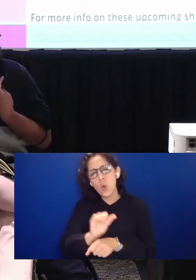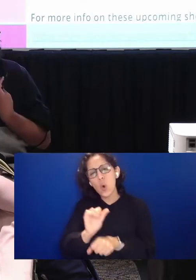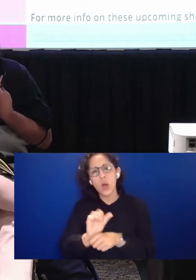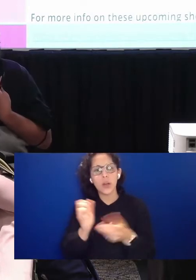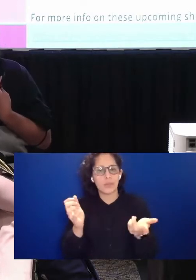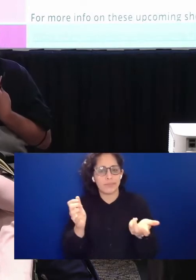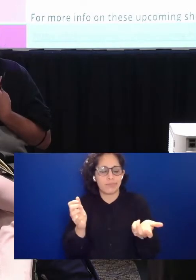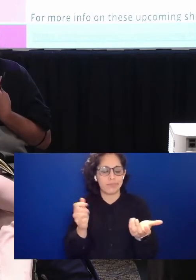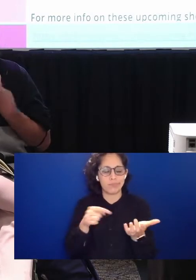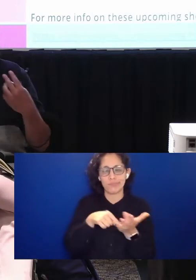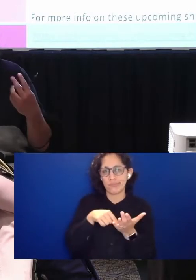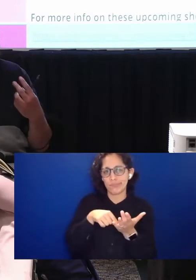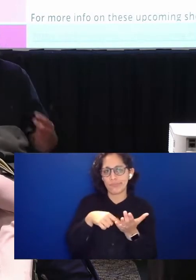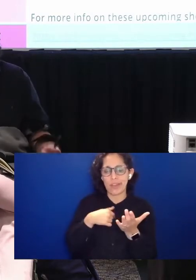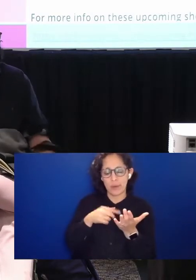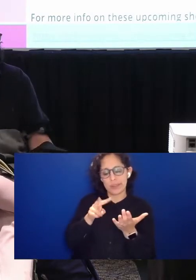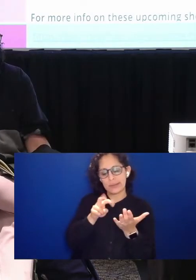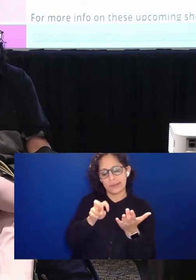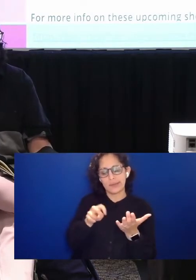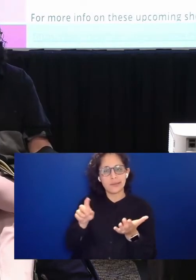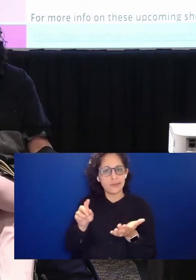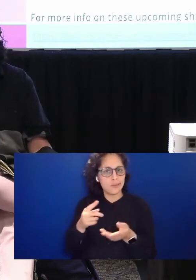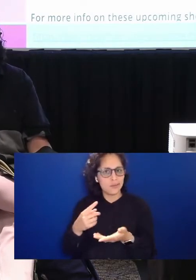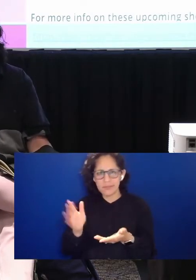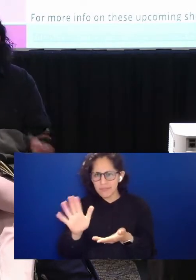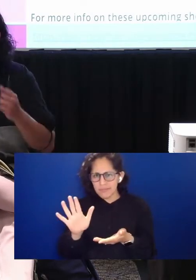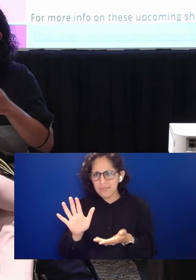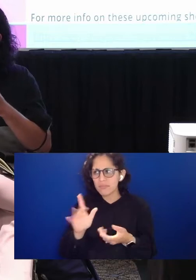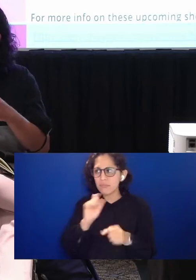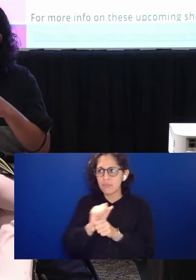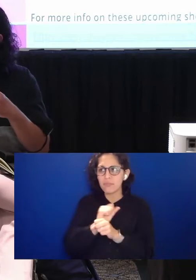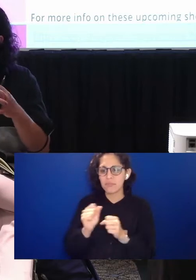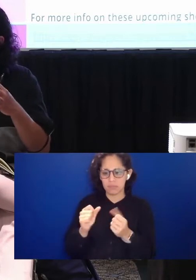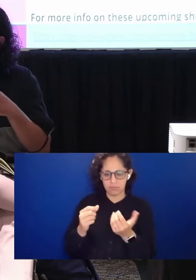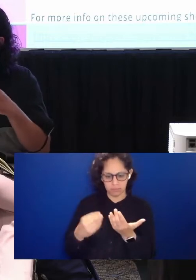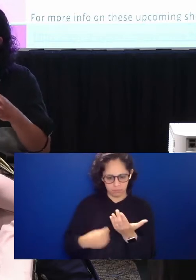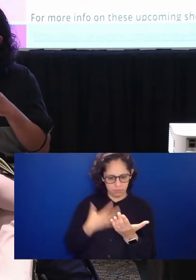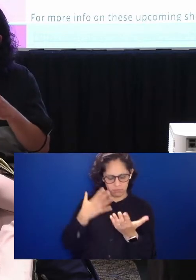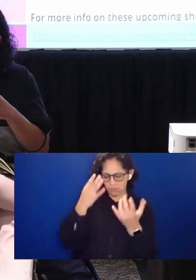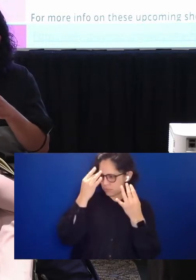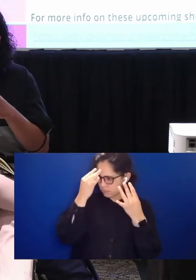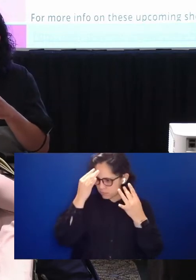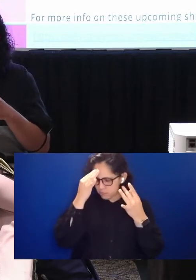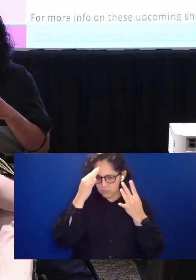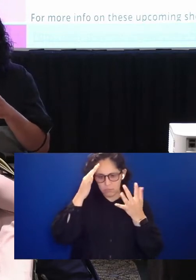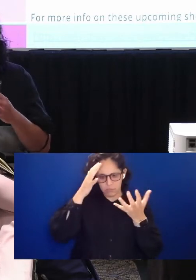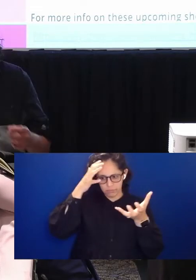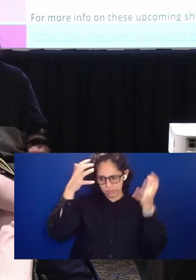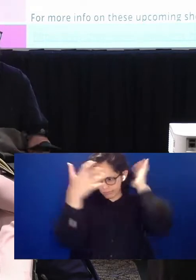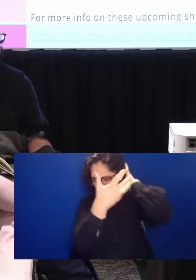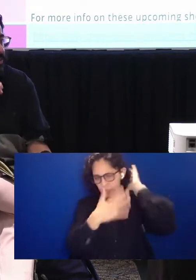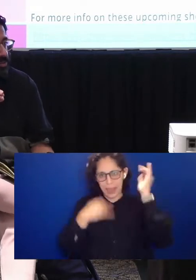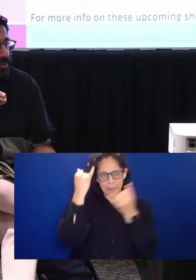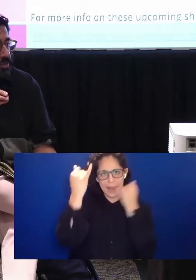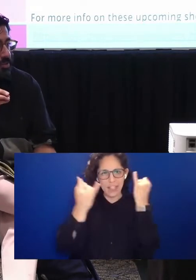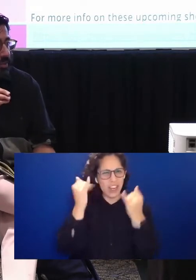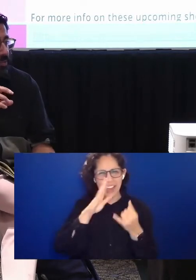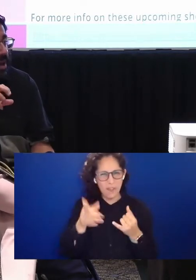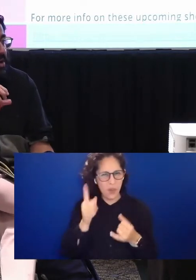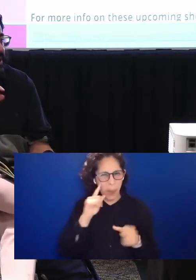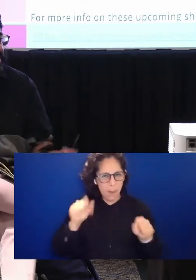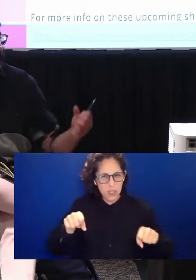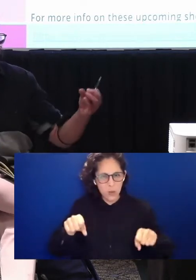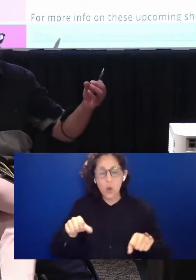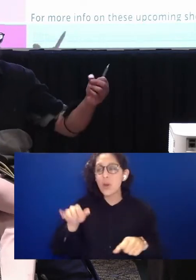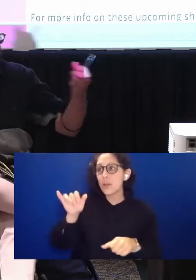about the exact thing I was talking about. It was work that like spurred my imagination in ways that I didn't know was even possible. And that's something I think Kelly Strayhorn does